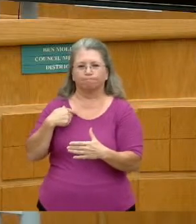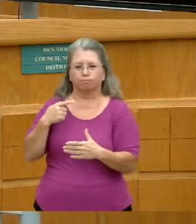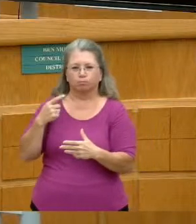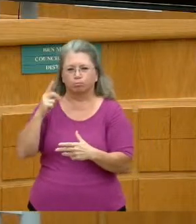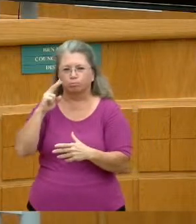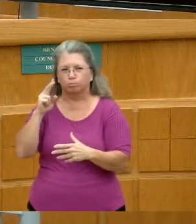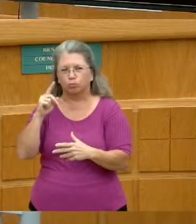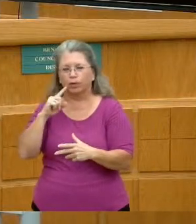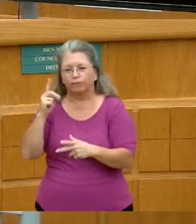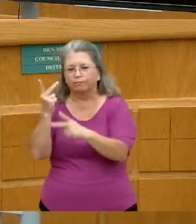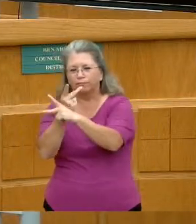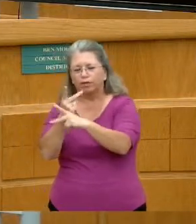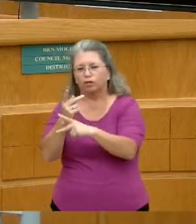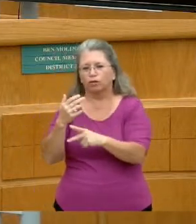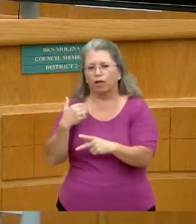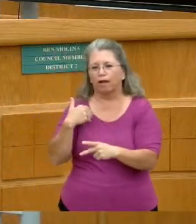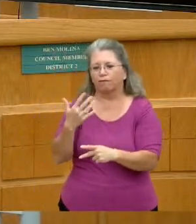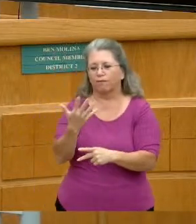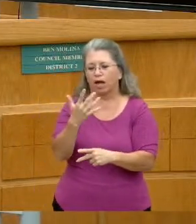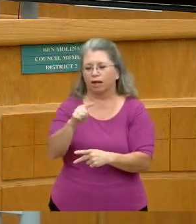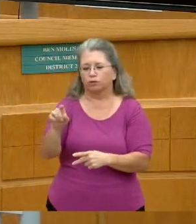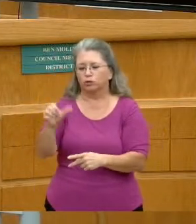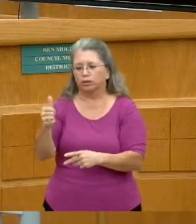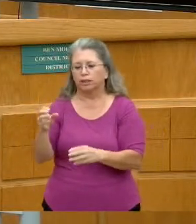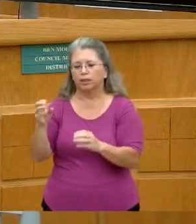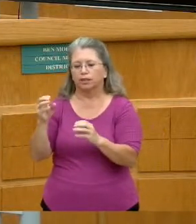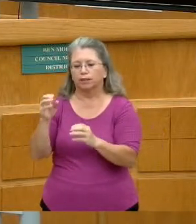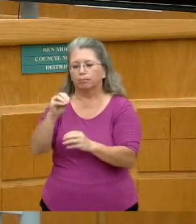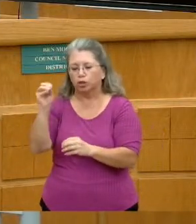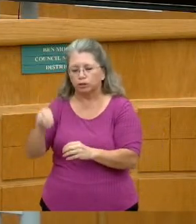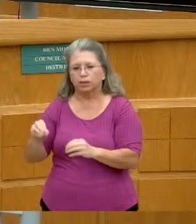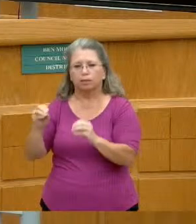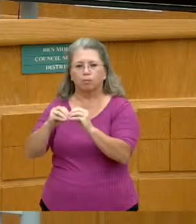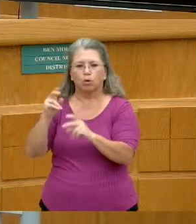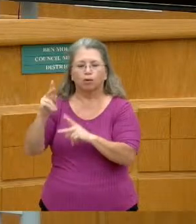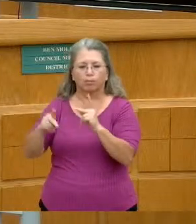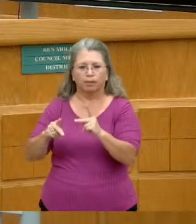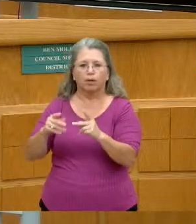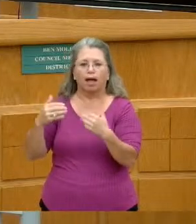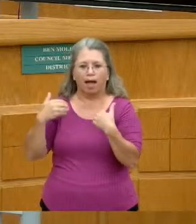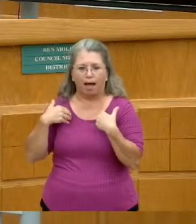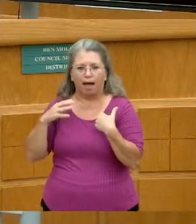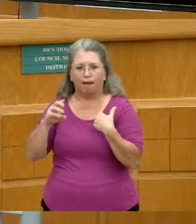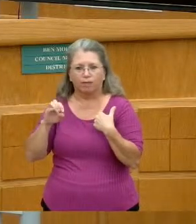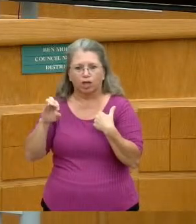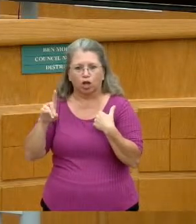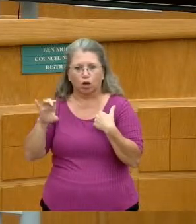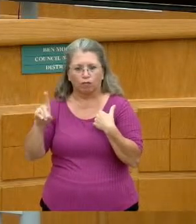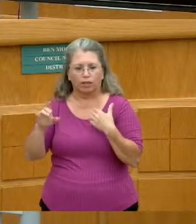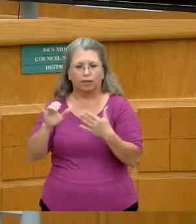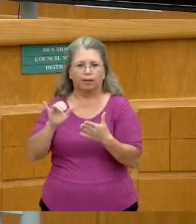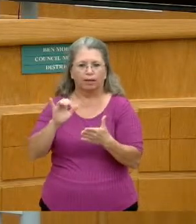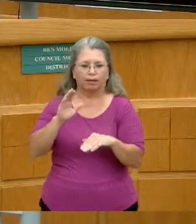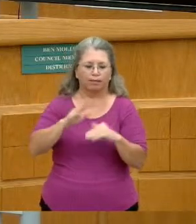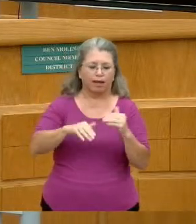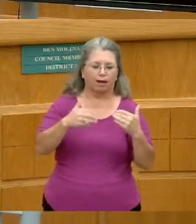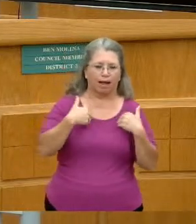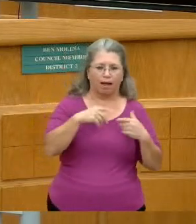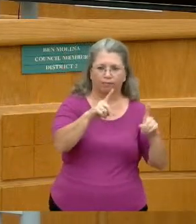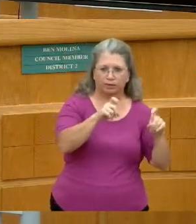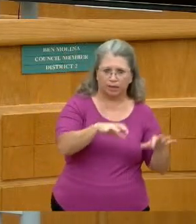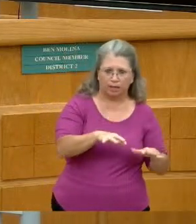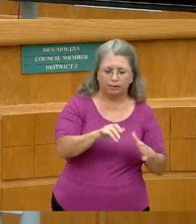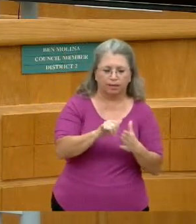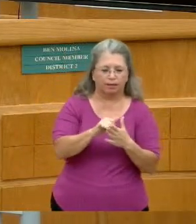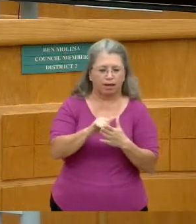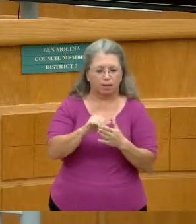than our testing actually indicates. These numbers are backed up by scientific studies, and they're backed